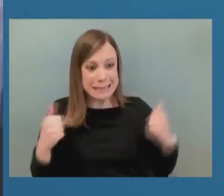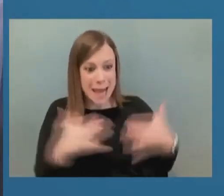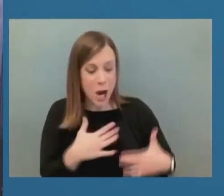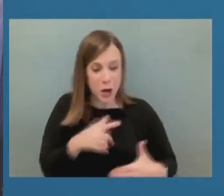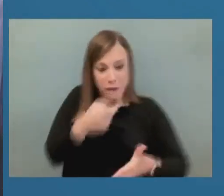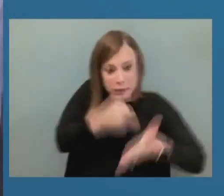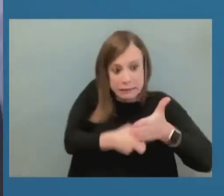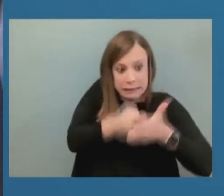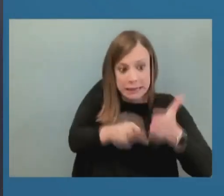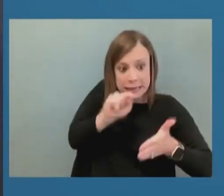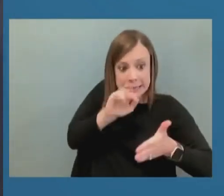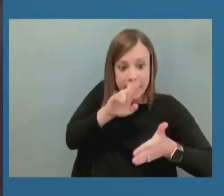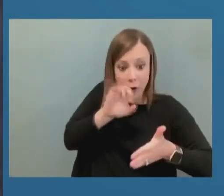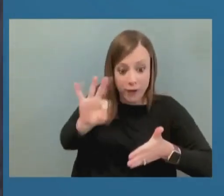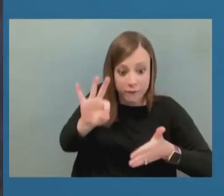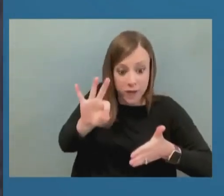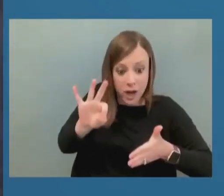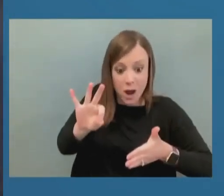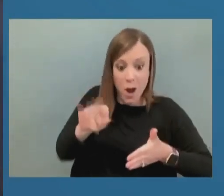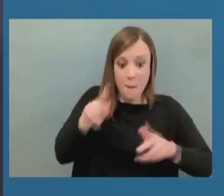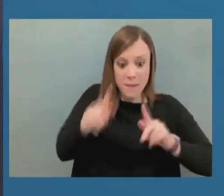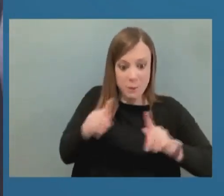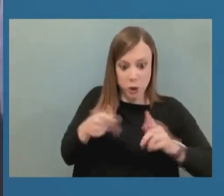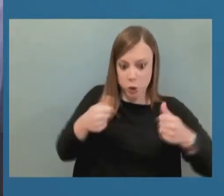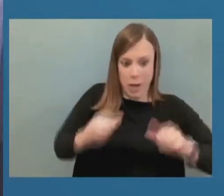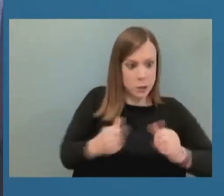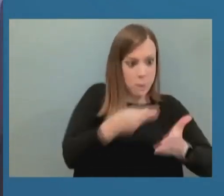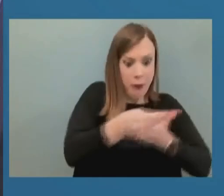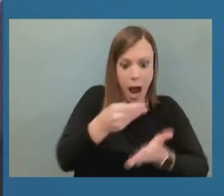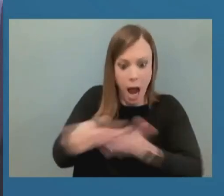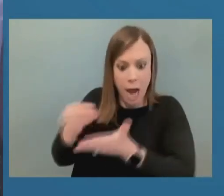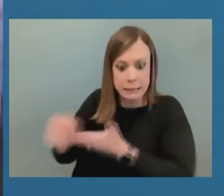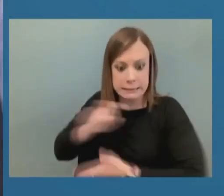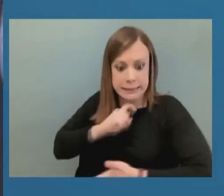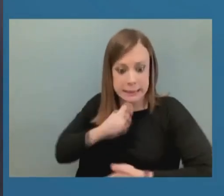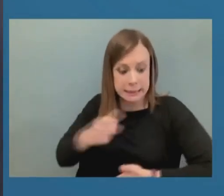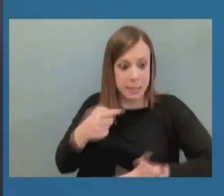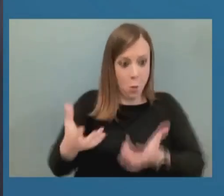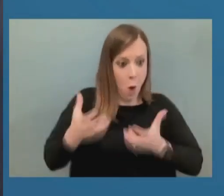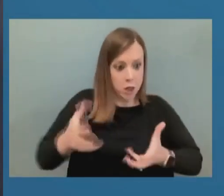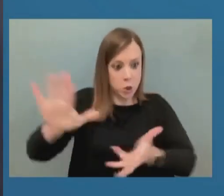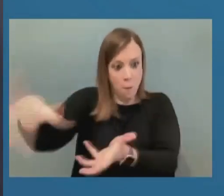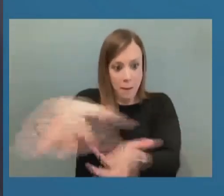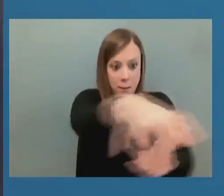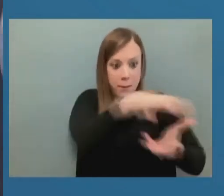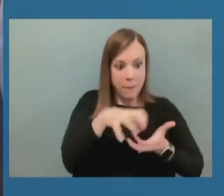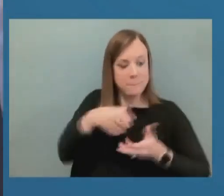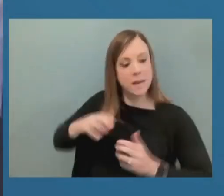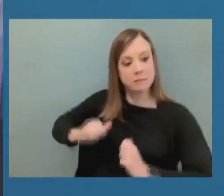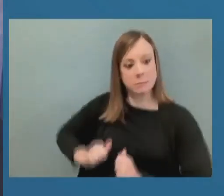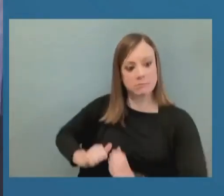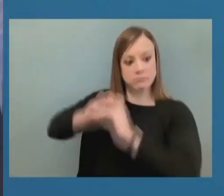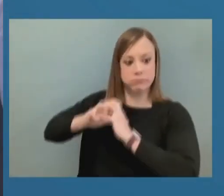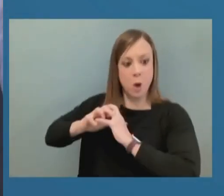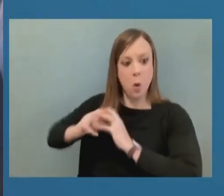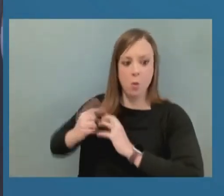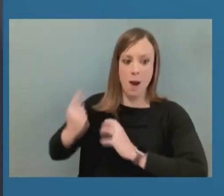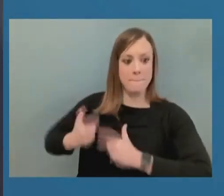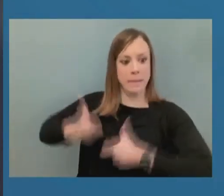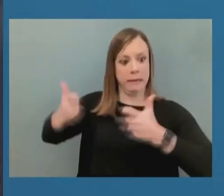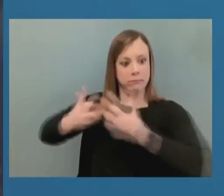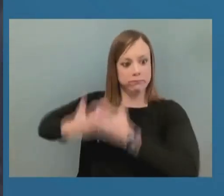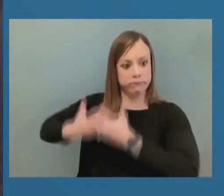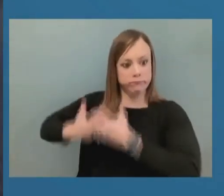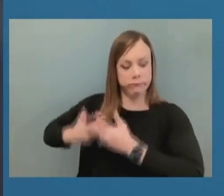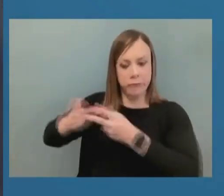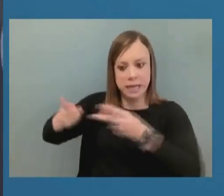manufacturing facilities in American history. I've got a lot of challenges, but I am always one who's willing to sit at the table, say, what do you